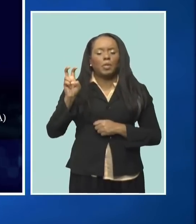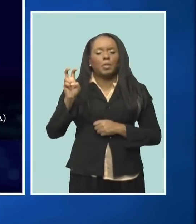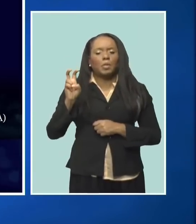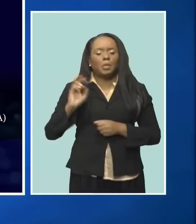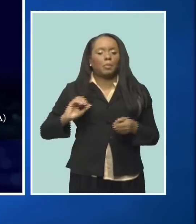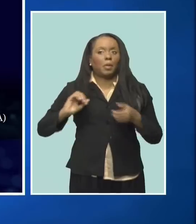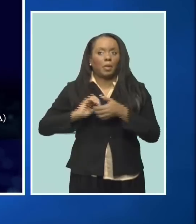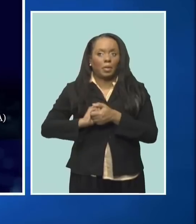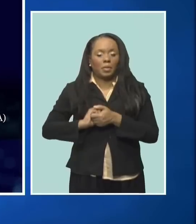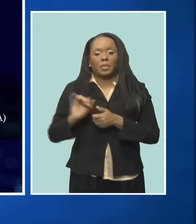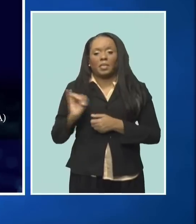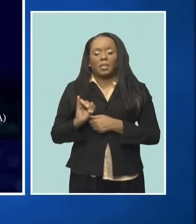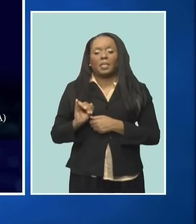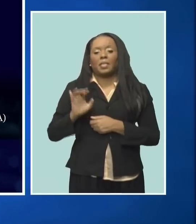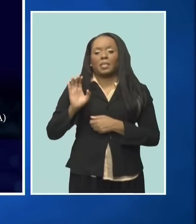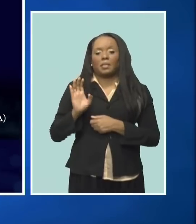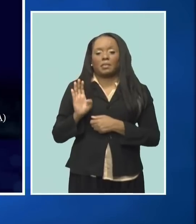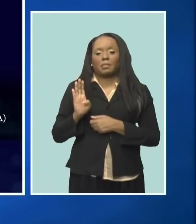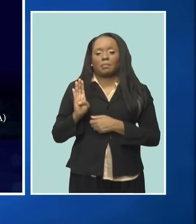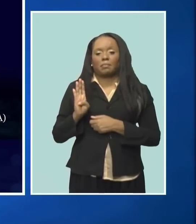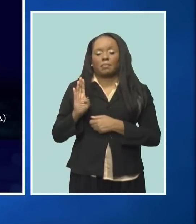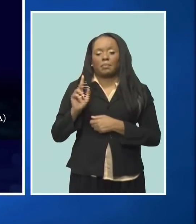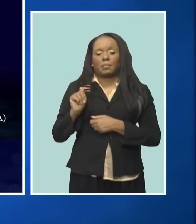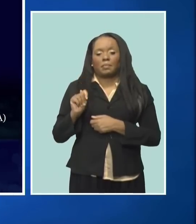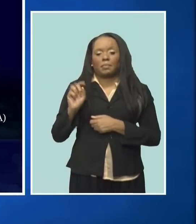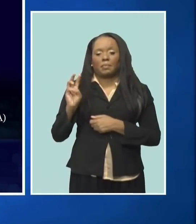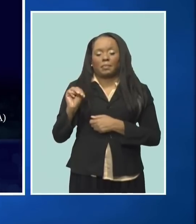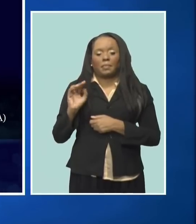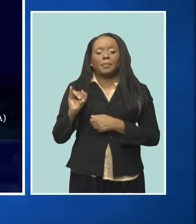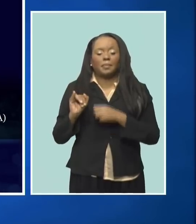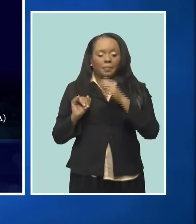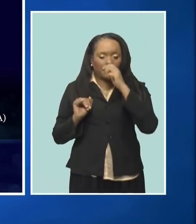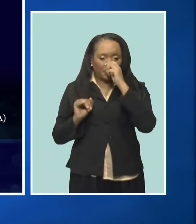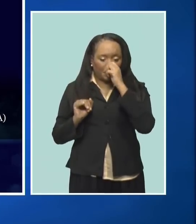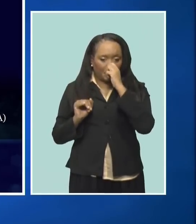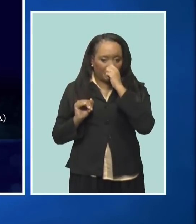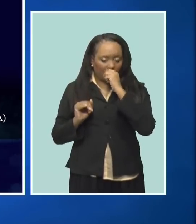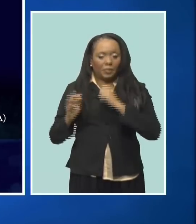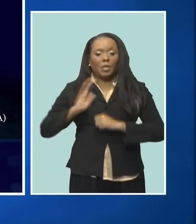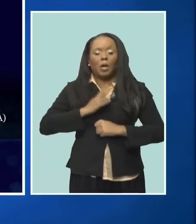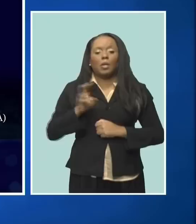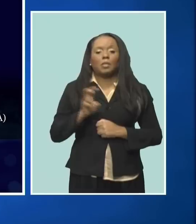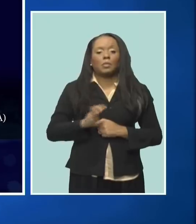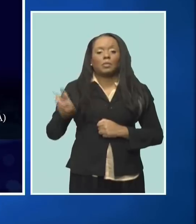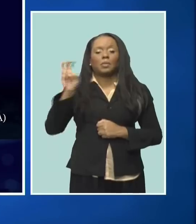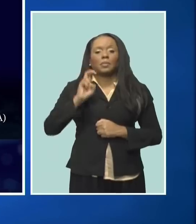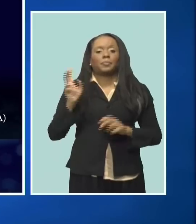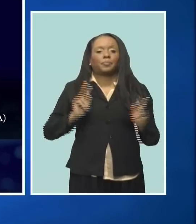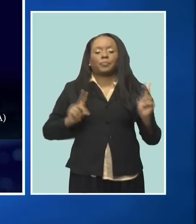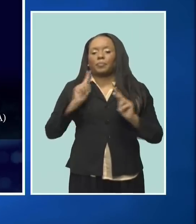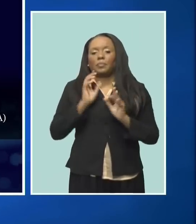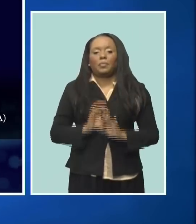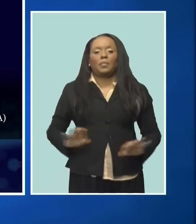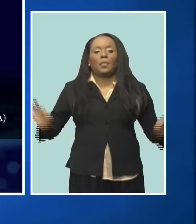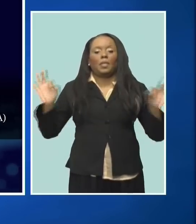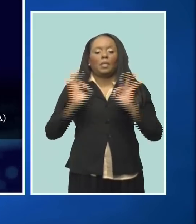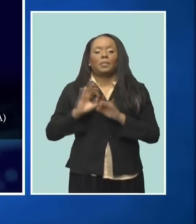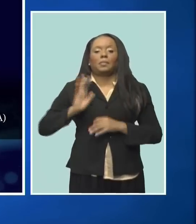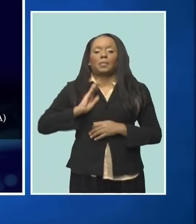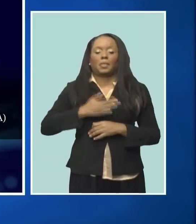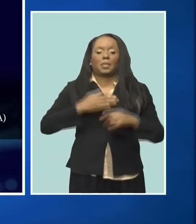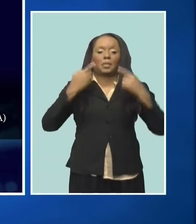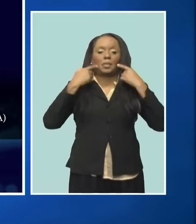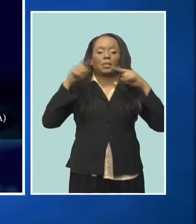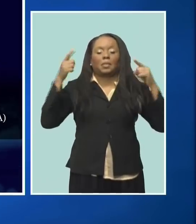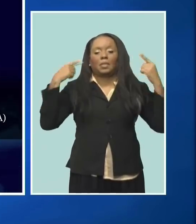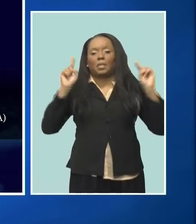Marketing, Inc. I have high praises for our tourism partners who have been integral to our successful navigation